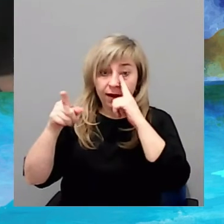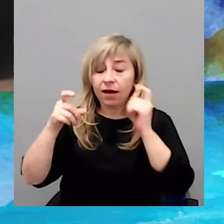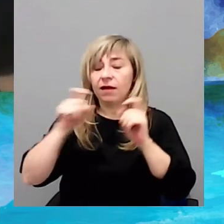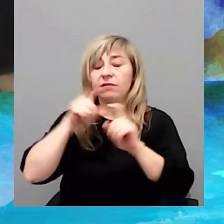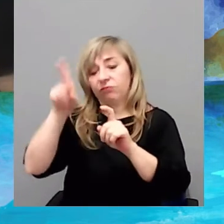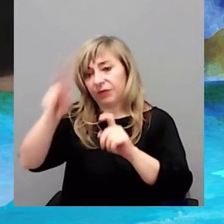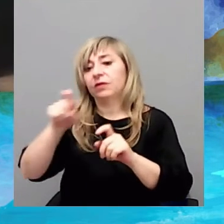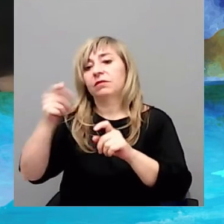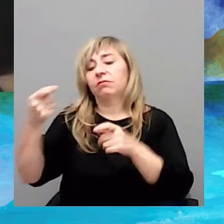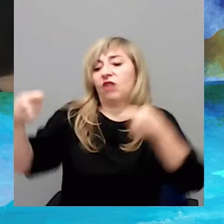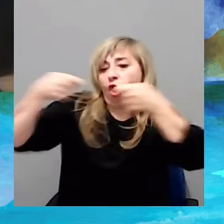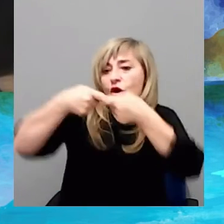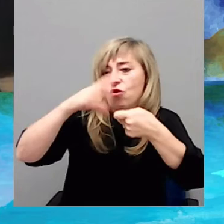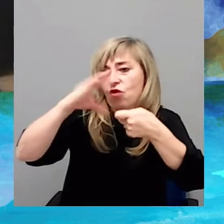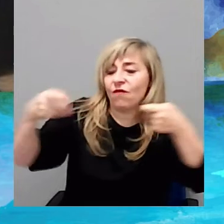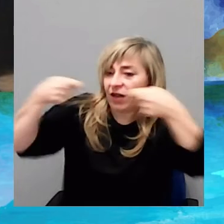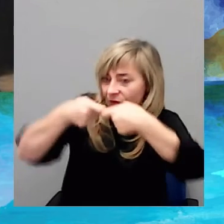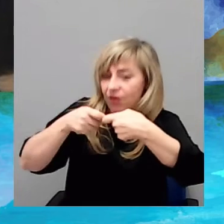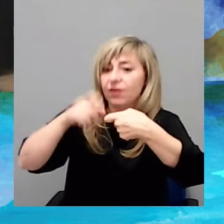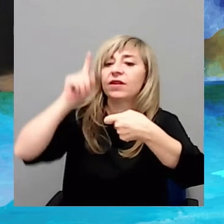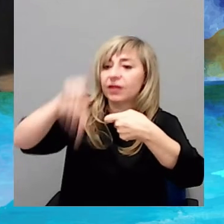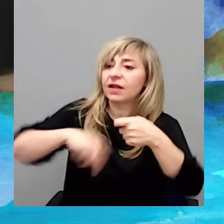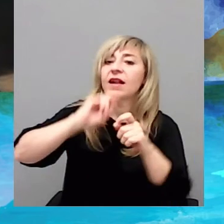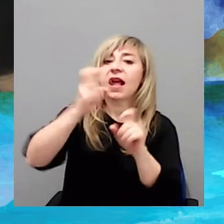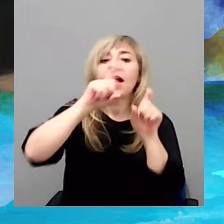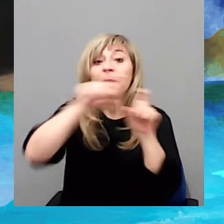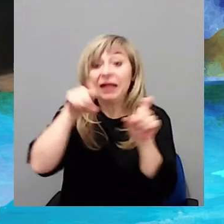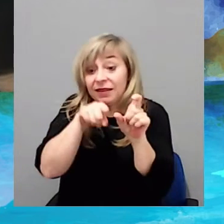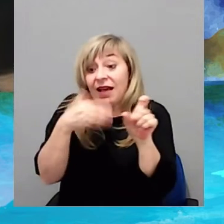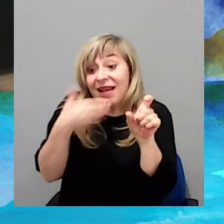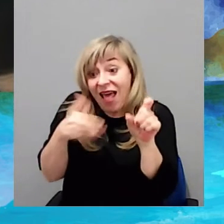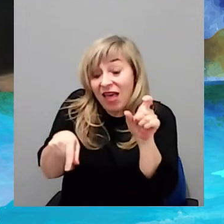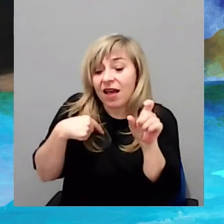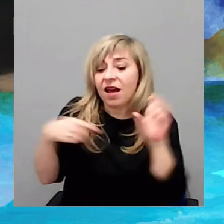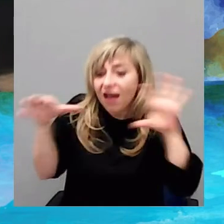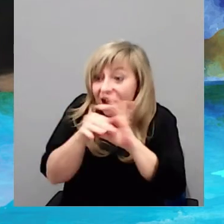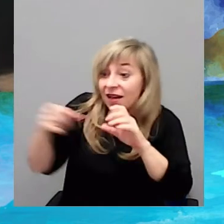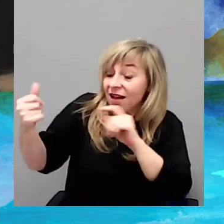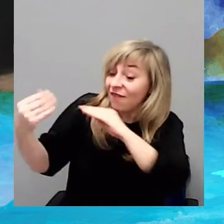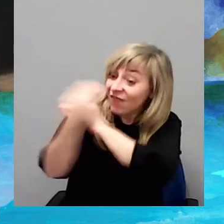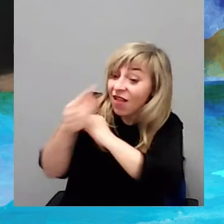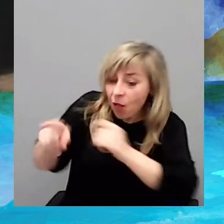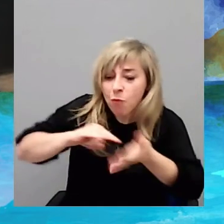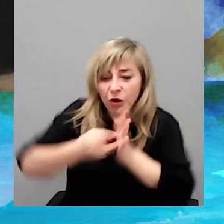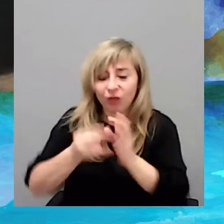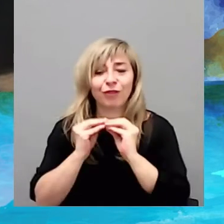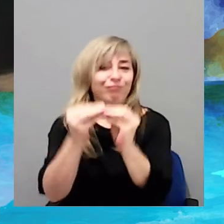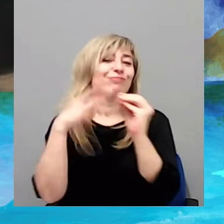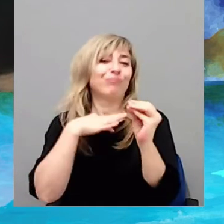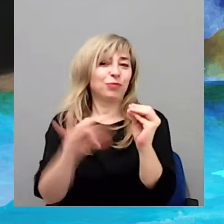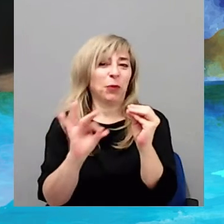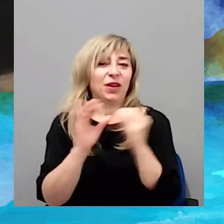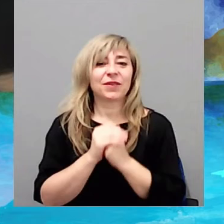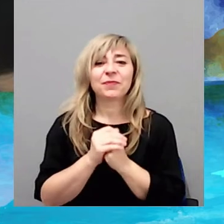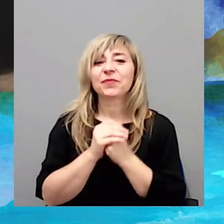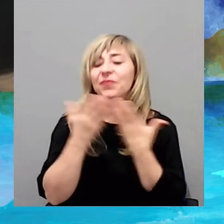a ellos this estamos bank pudiendo foundation, hacer este tipo and it's because of them that we are able proyectos. to do this type of Sí que es projects. verdad que